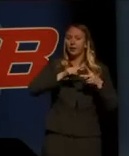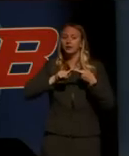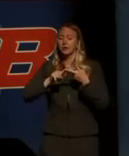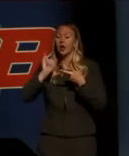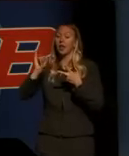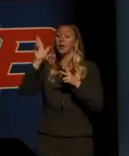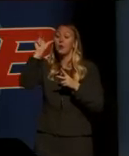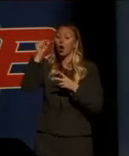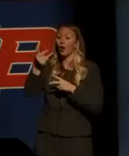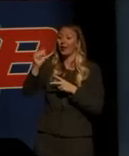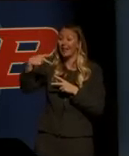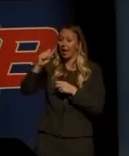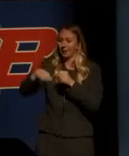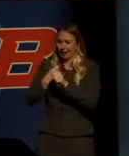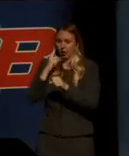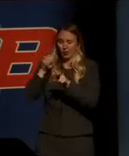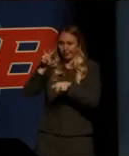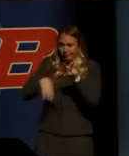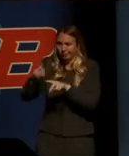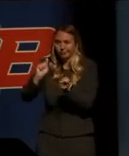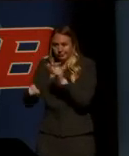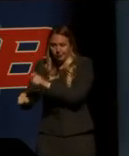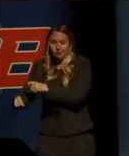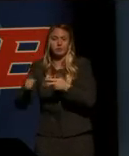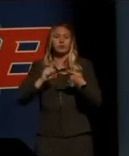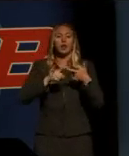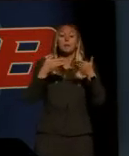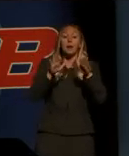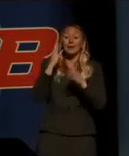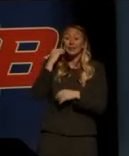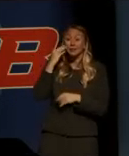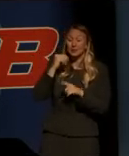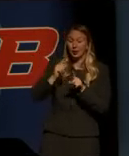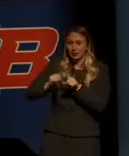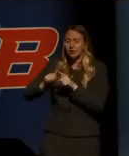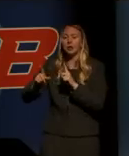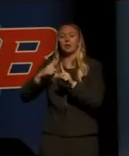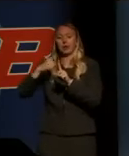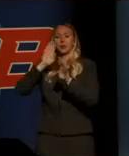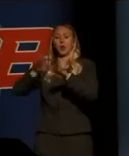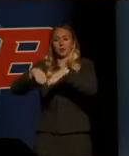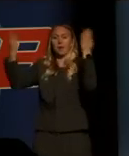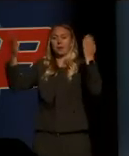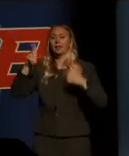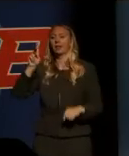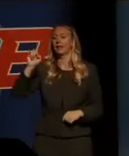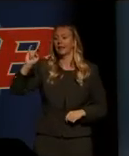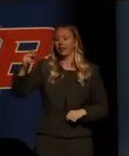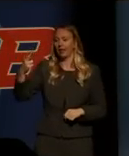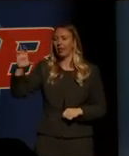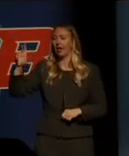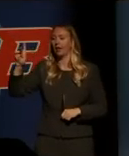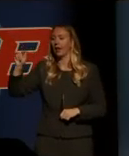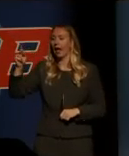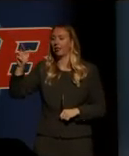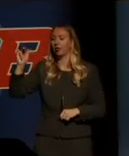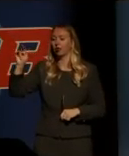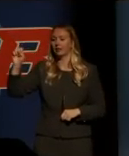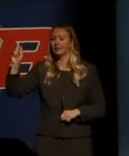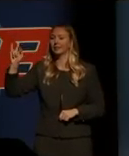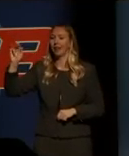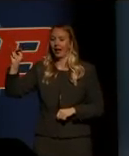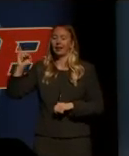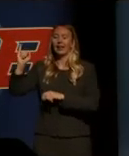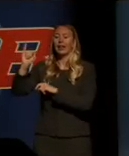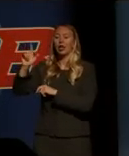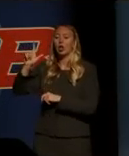explore a first-year experience, and publicly open the Keith and Catherine Stein Luminary. It is a tremendously